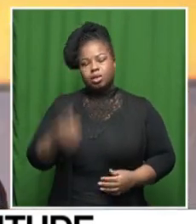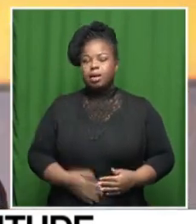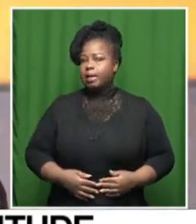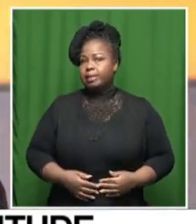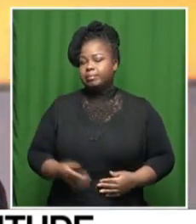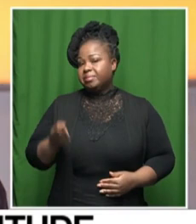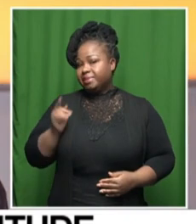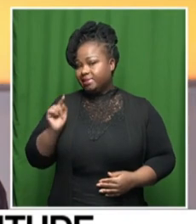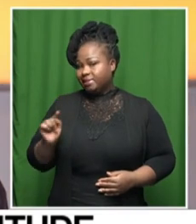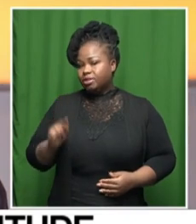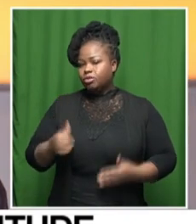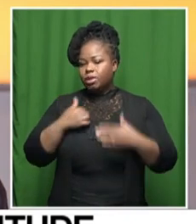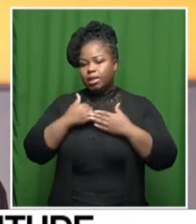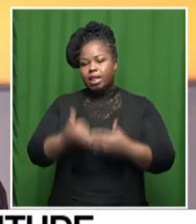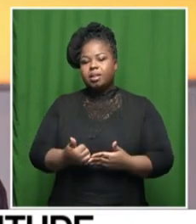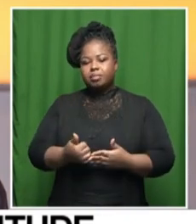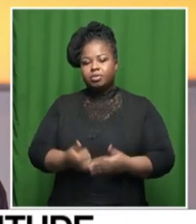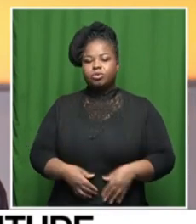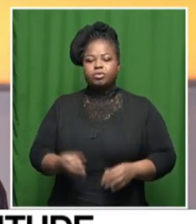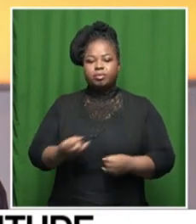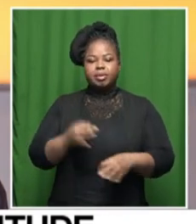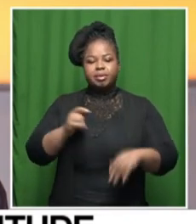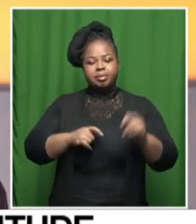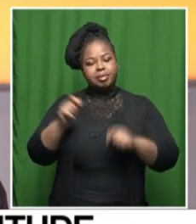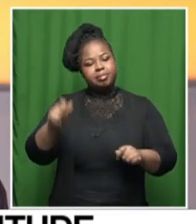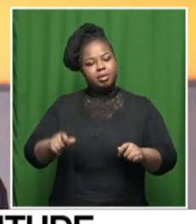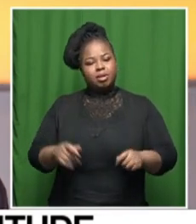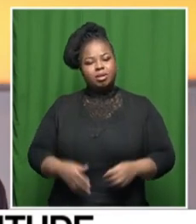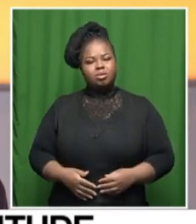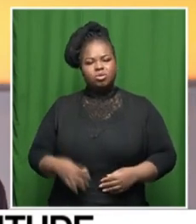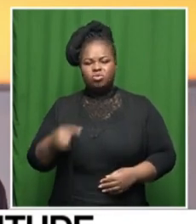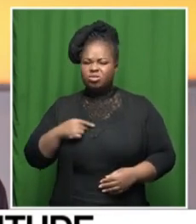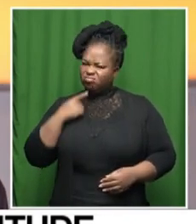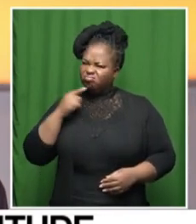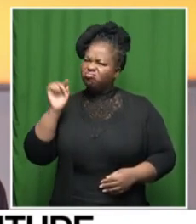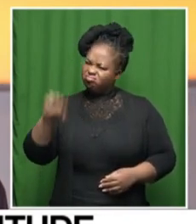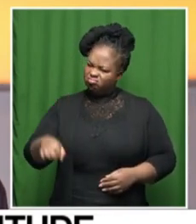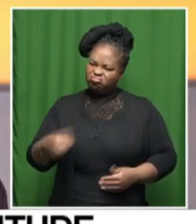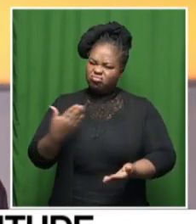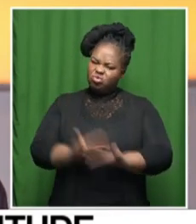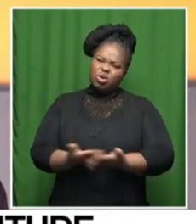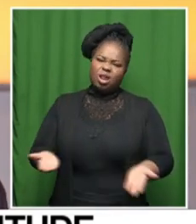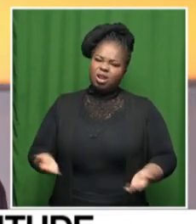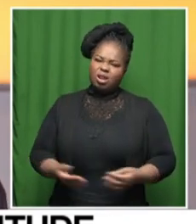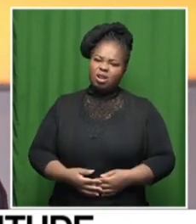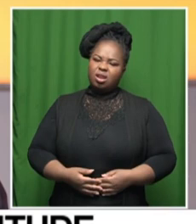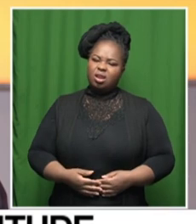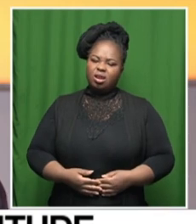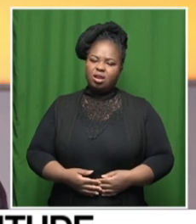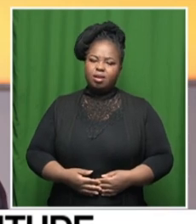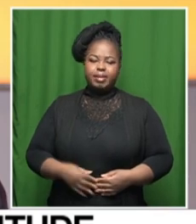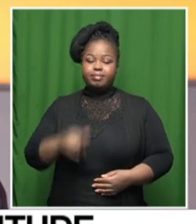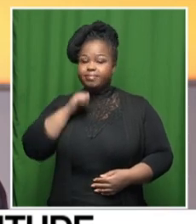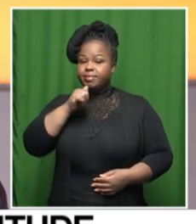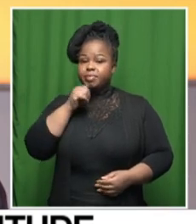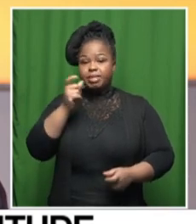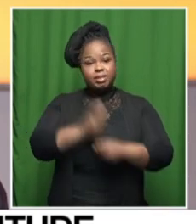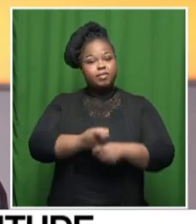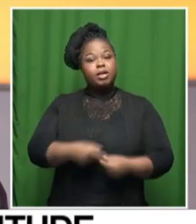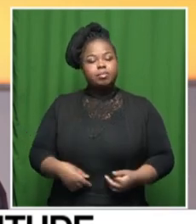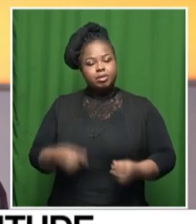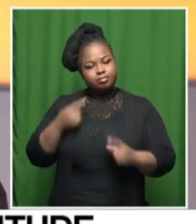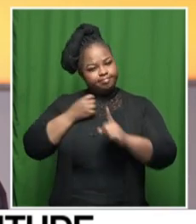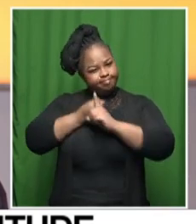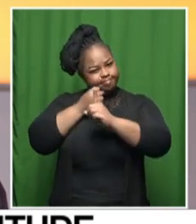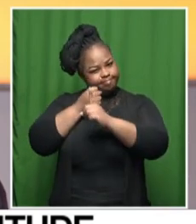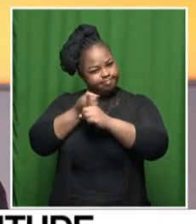would help to reach out to a lot of people out there that you can actually do it. As difficult as it is, but you can soldier